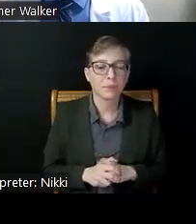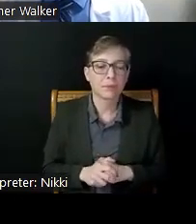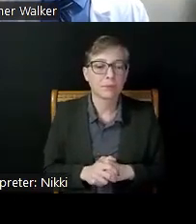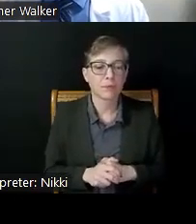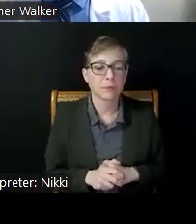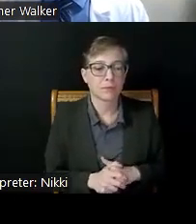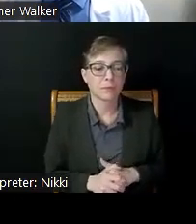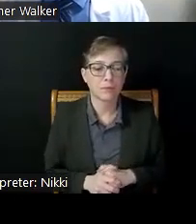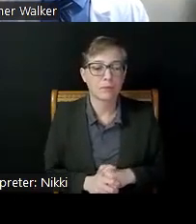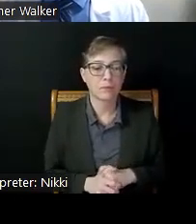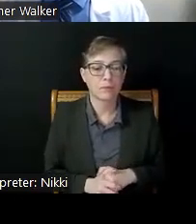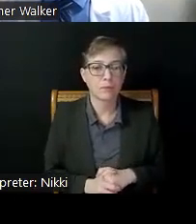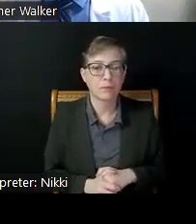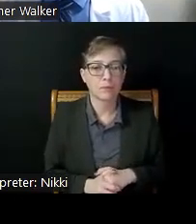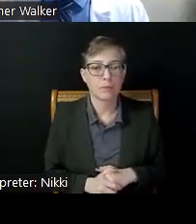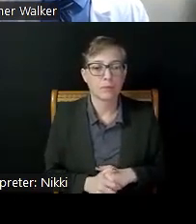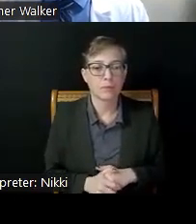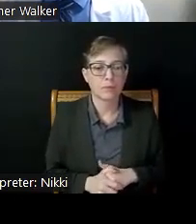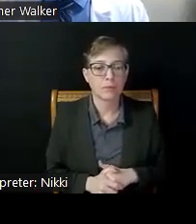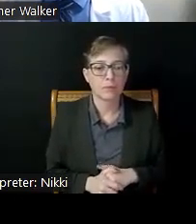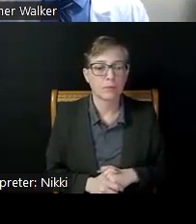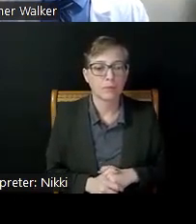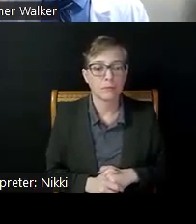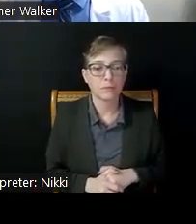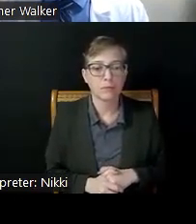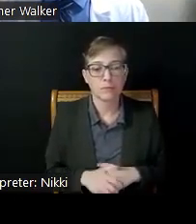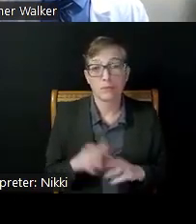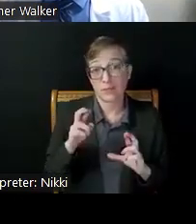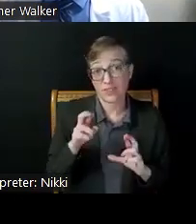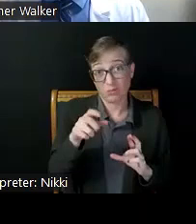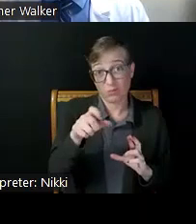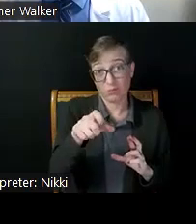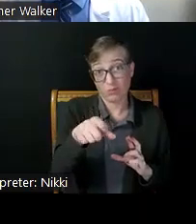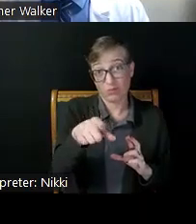these things are high, 98% and